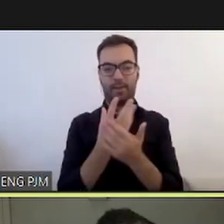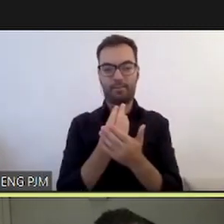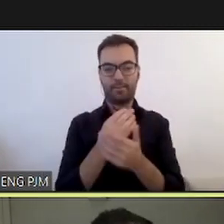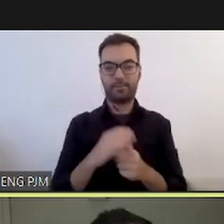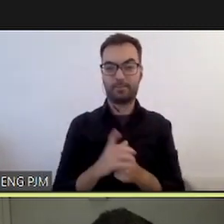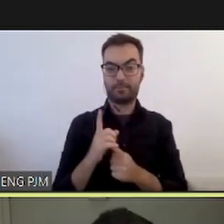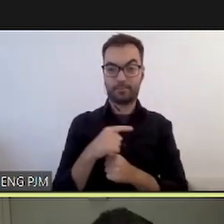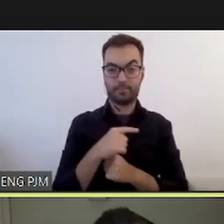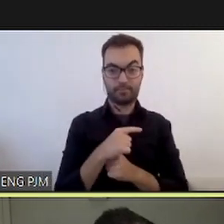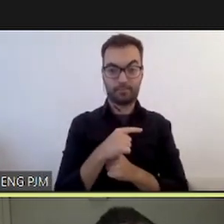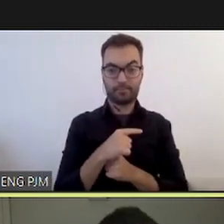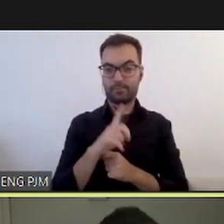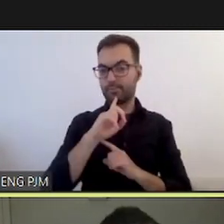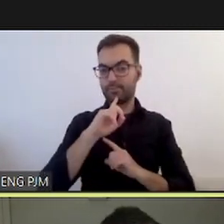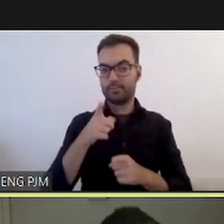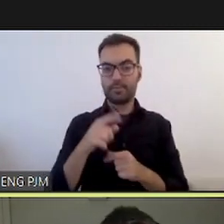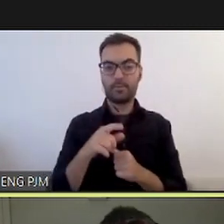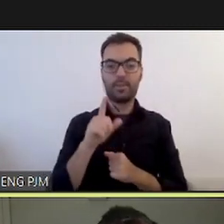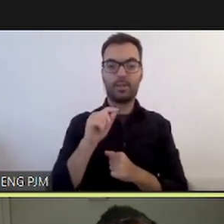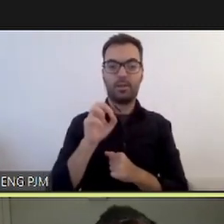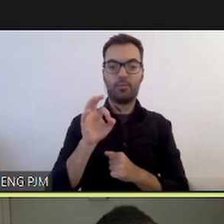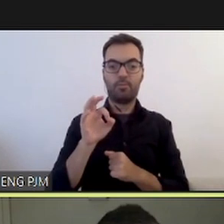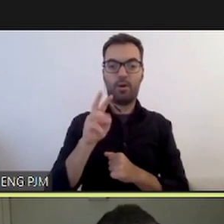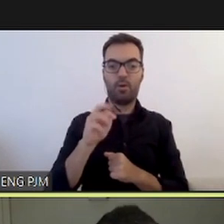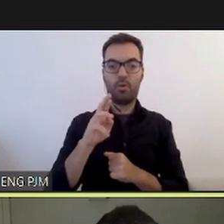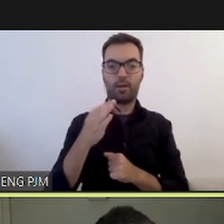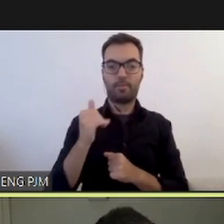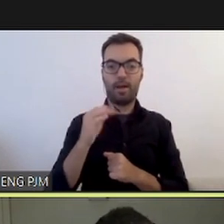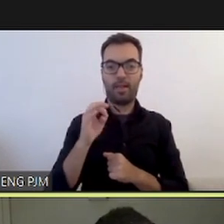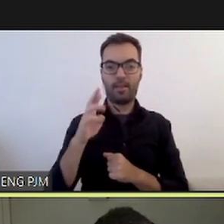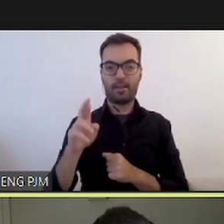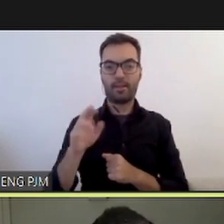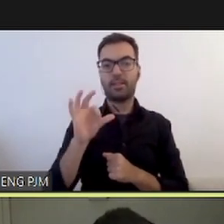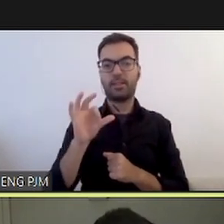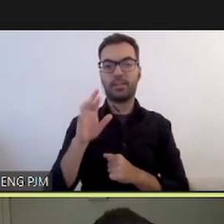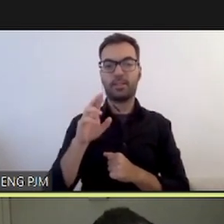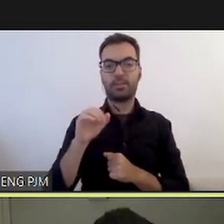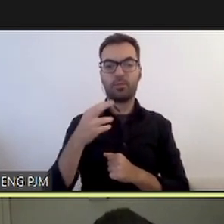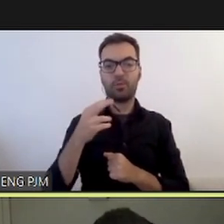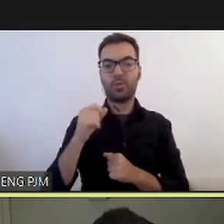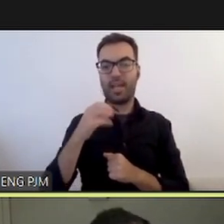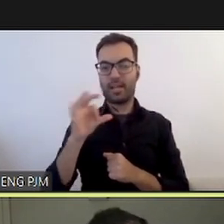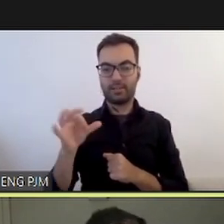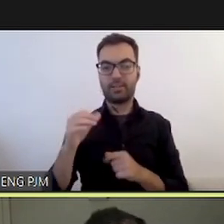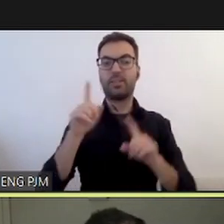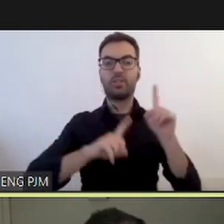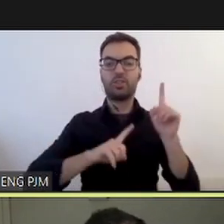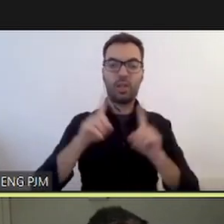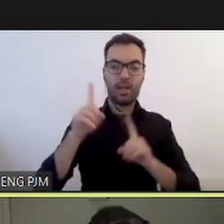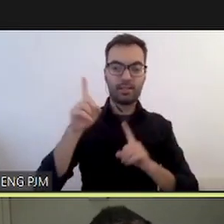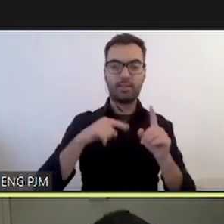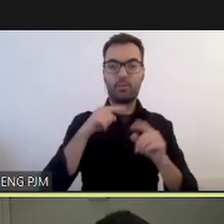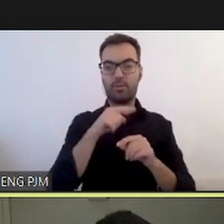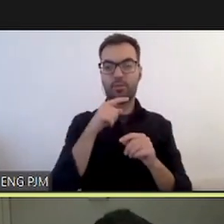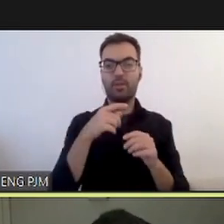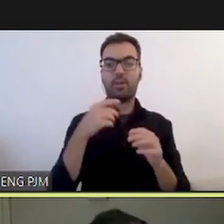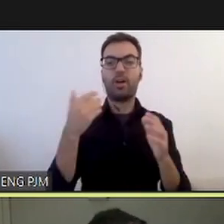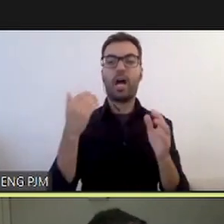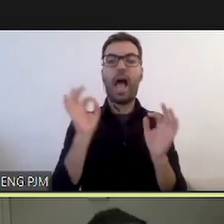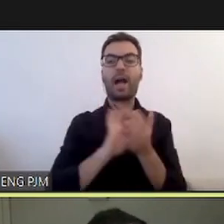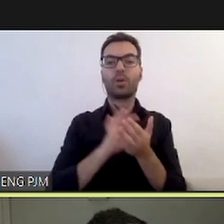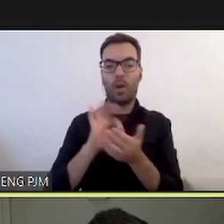totally recommend this page, Power Mapper screen readers, because from time to time, they updating